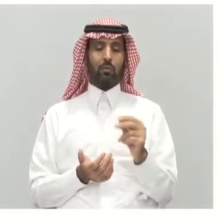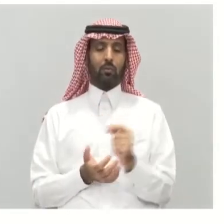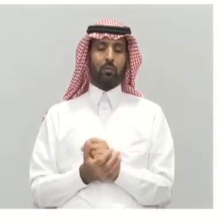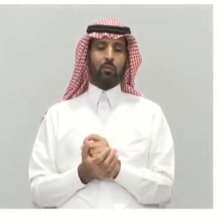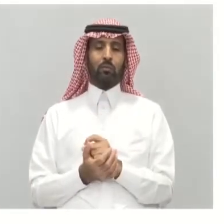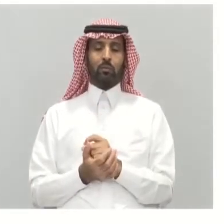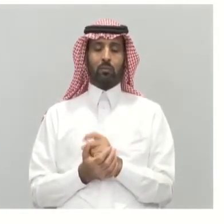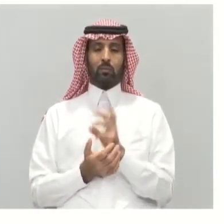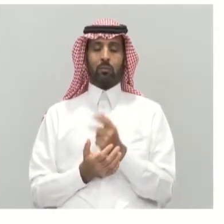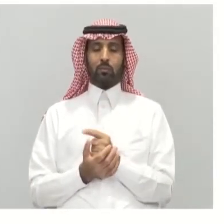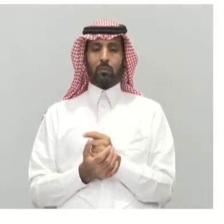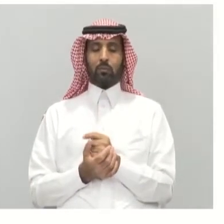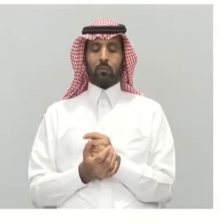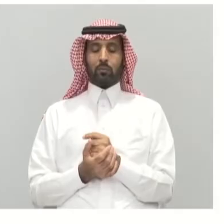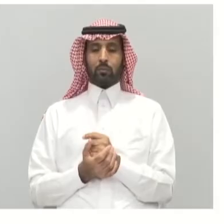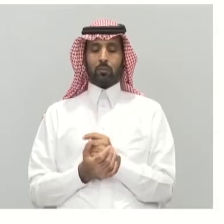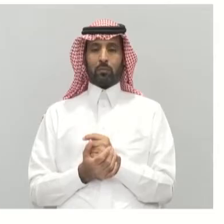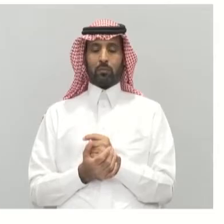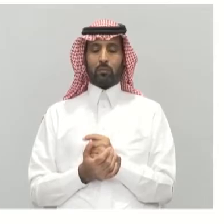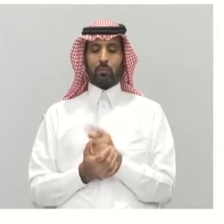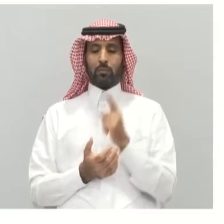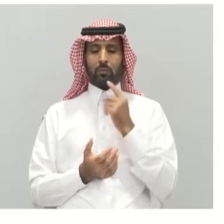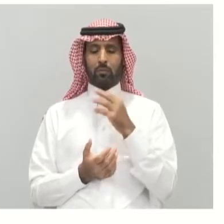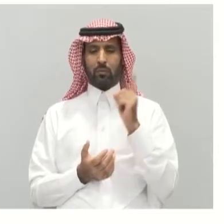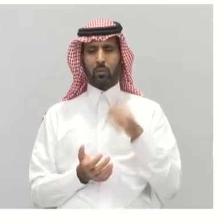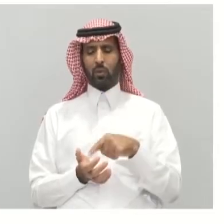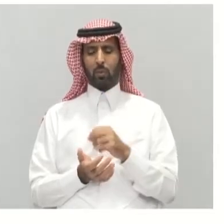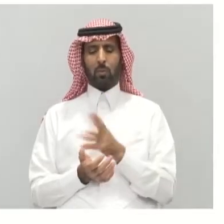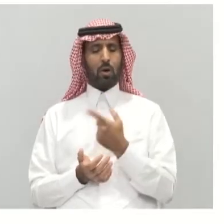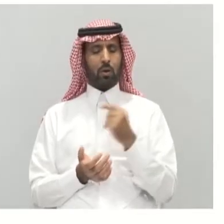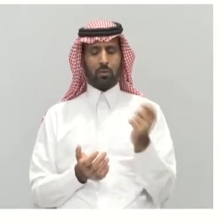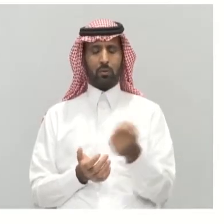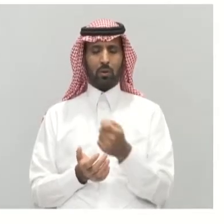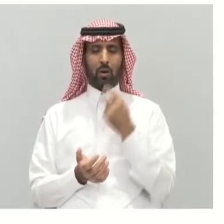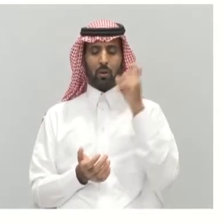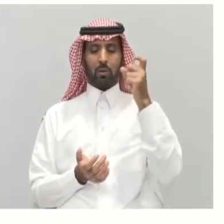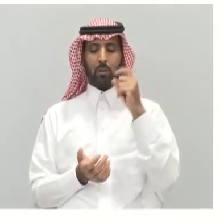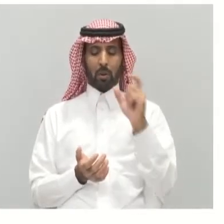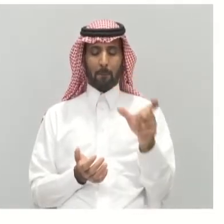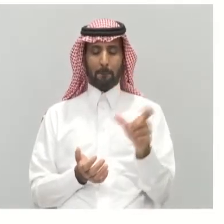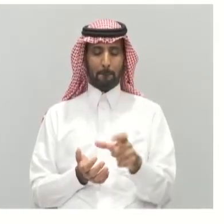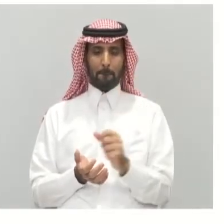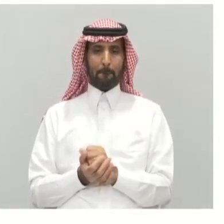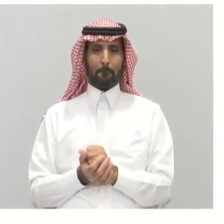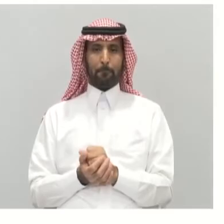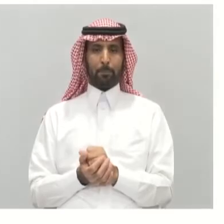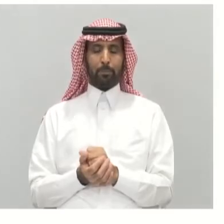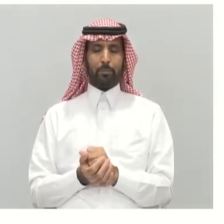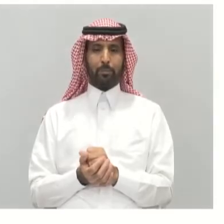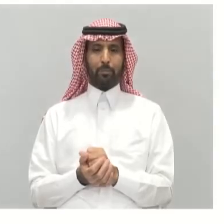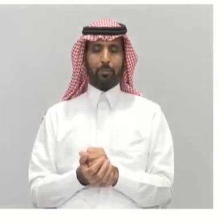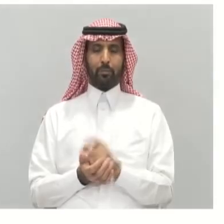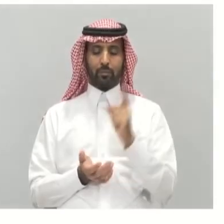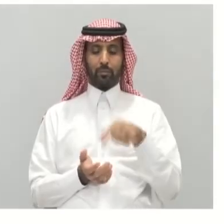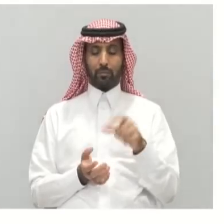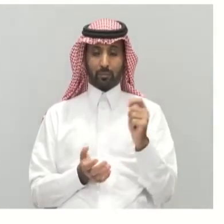okay? June 23rd, May 15th, September 9th. So any